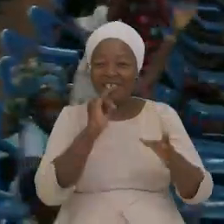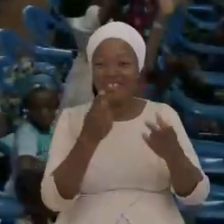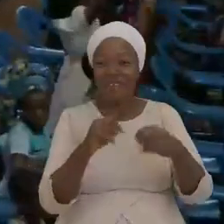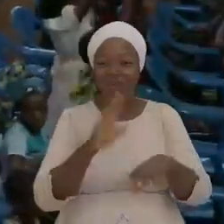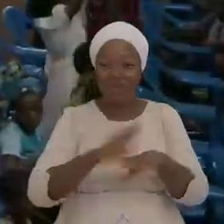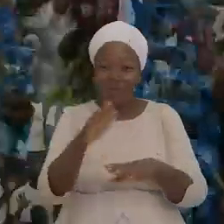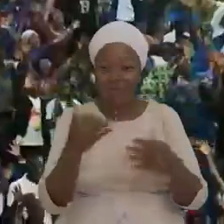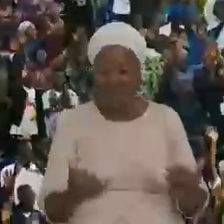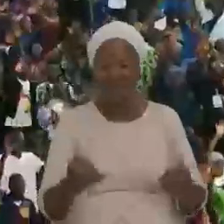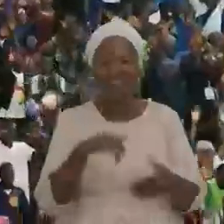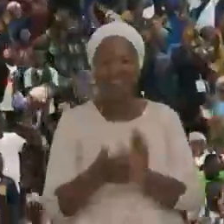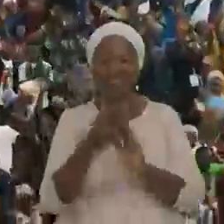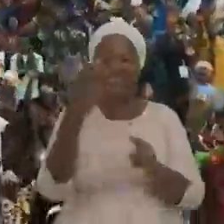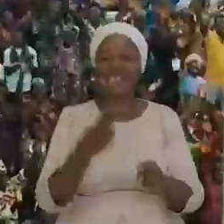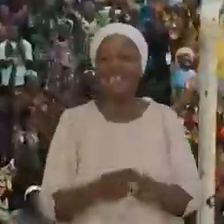you today.